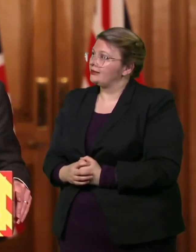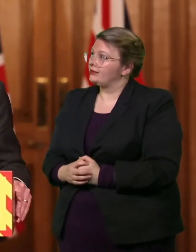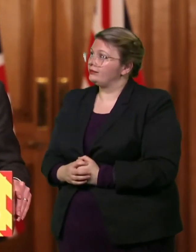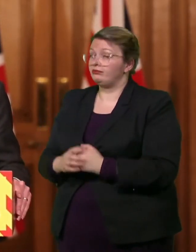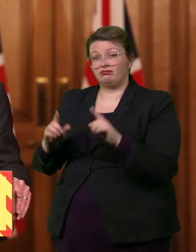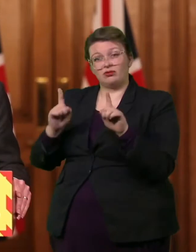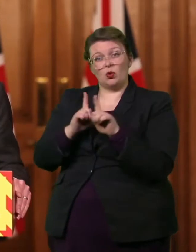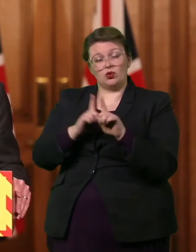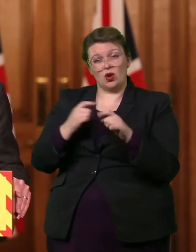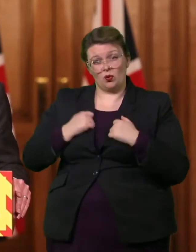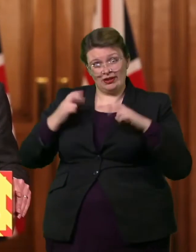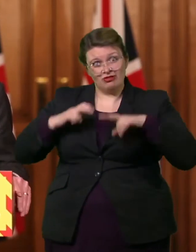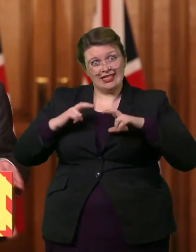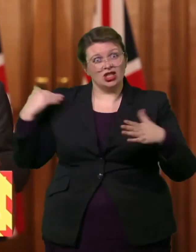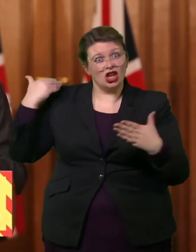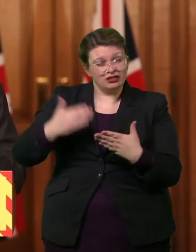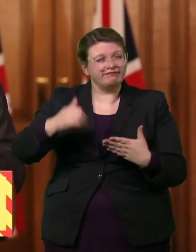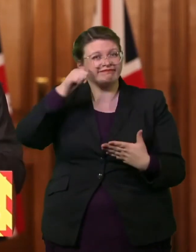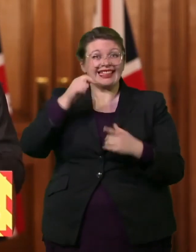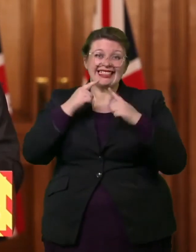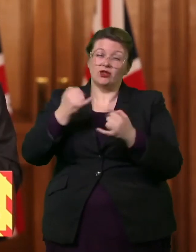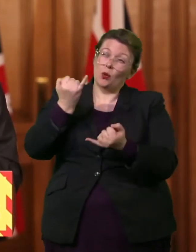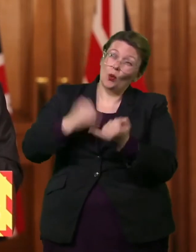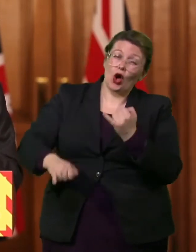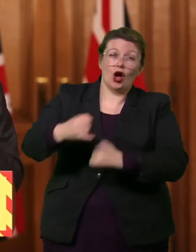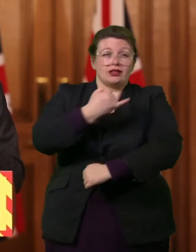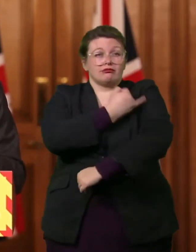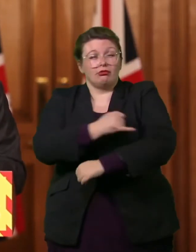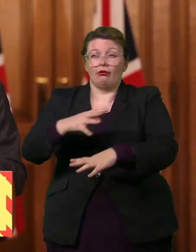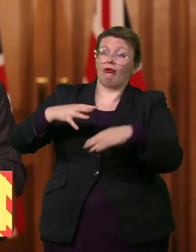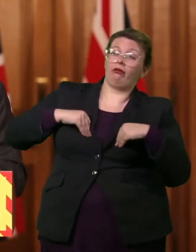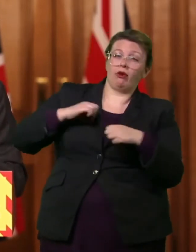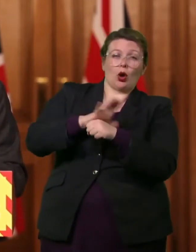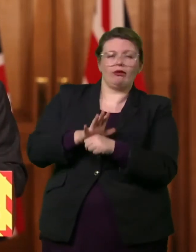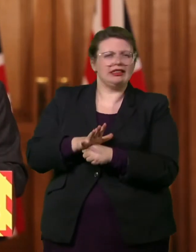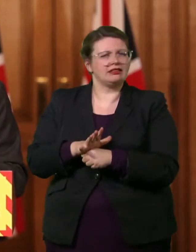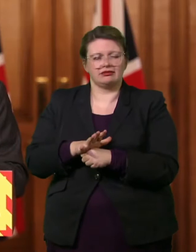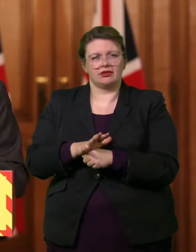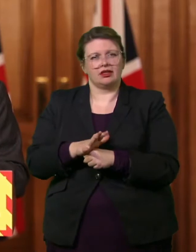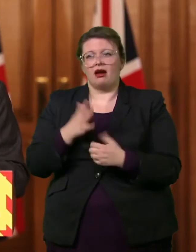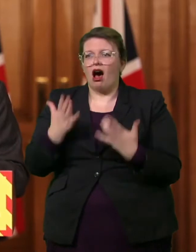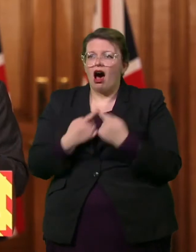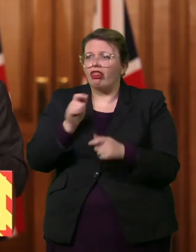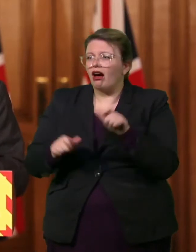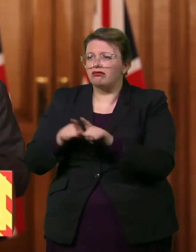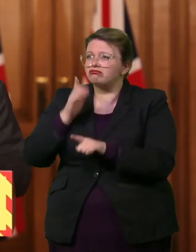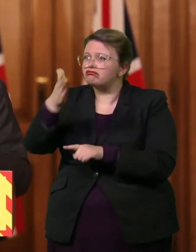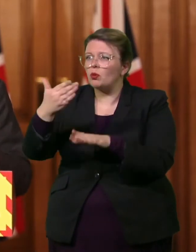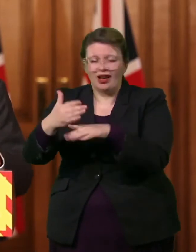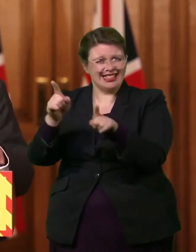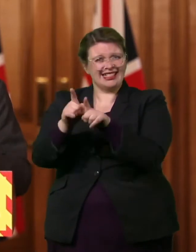COVID than any other member of the population who goes to work. And so trying